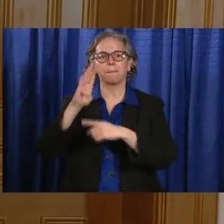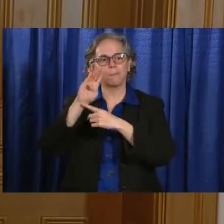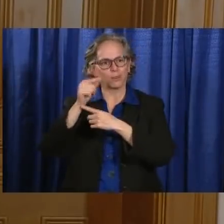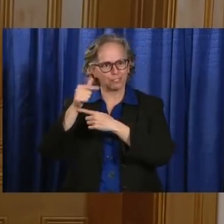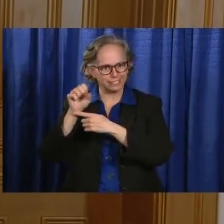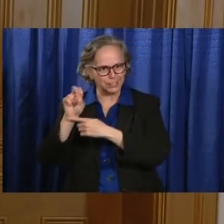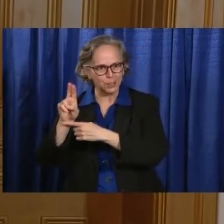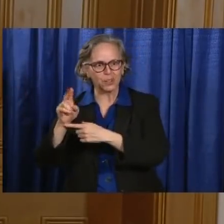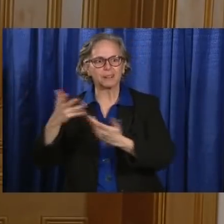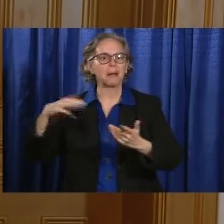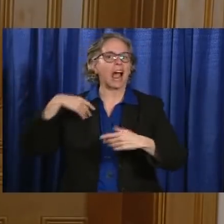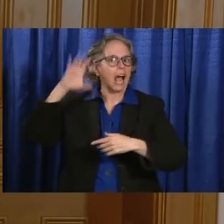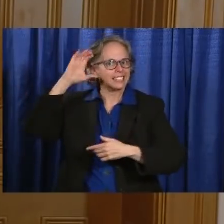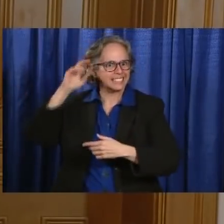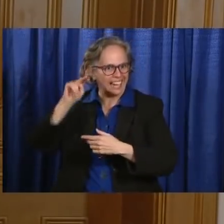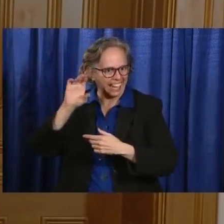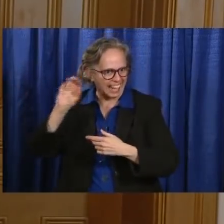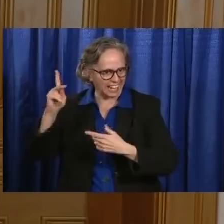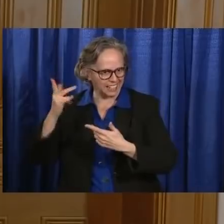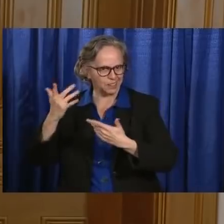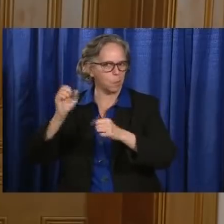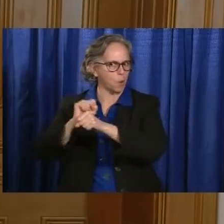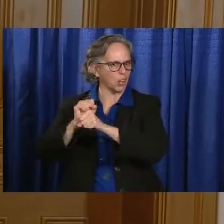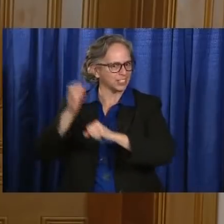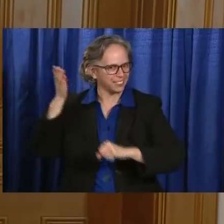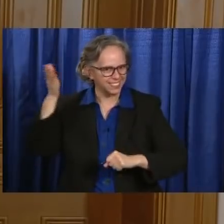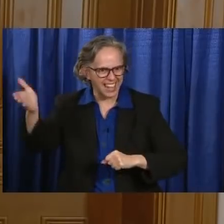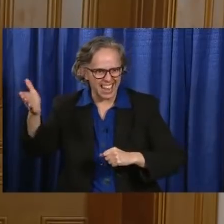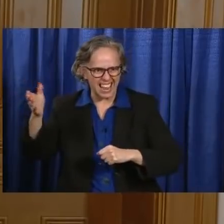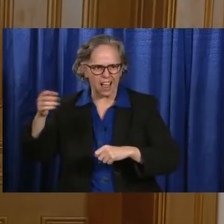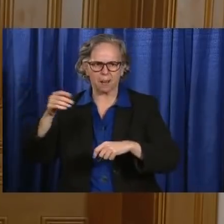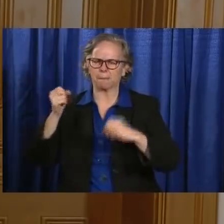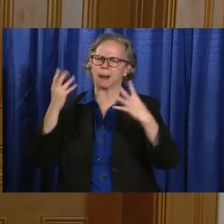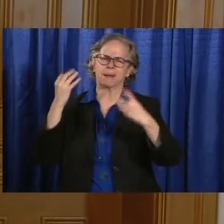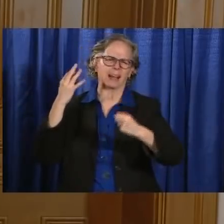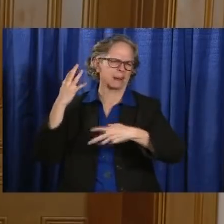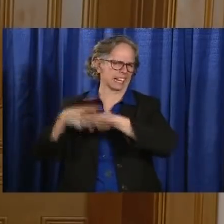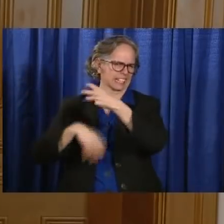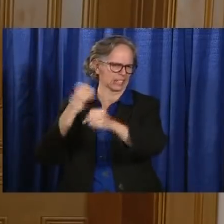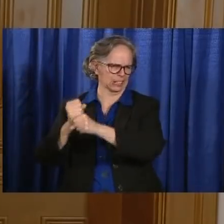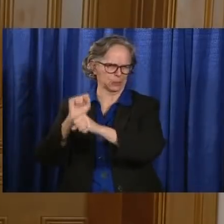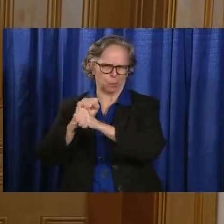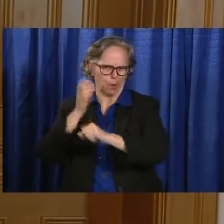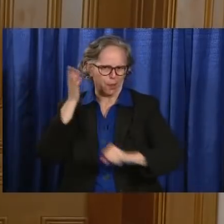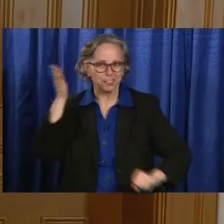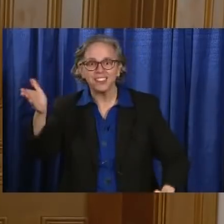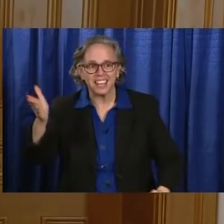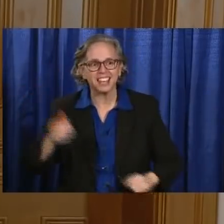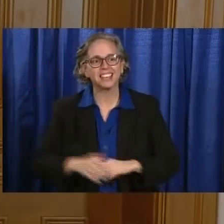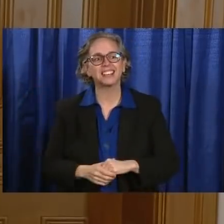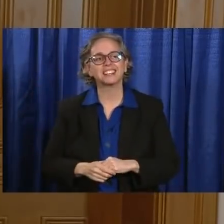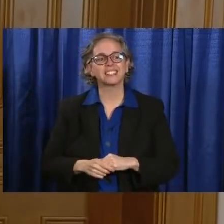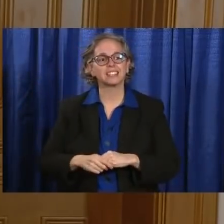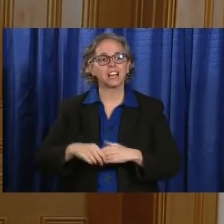to works at Bowling Green for many years. The College of